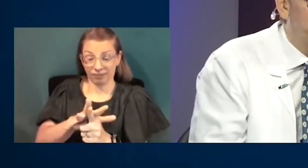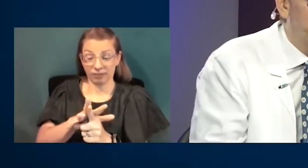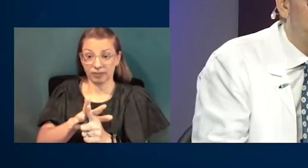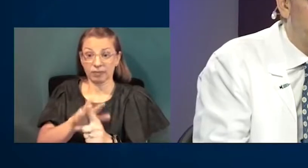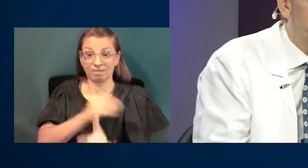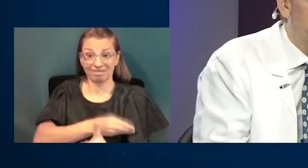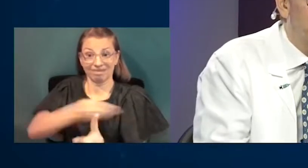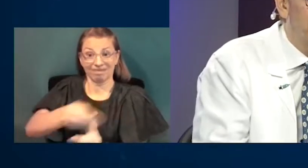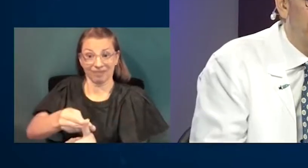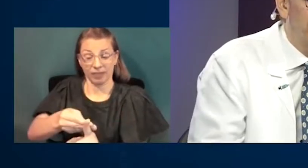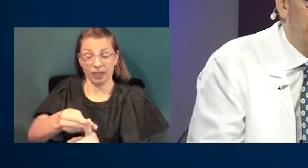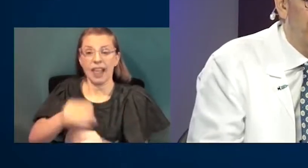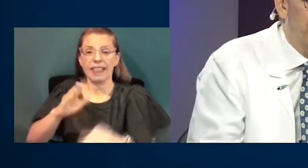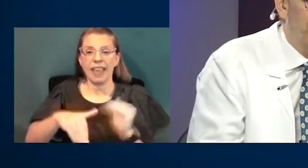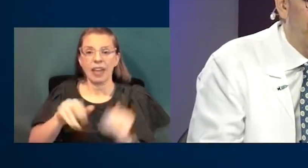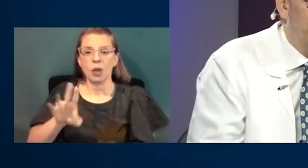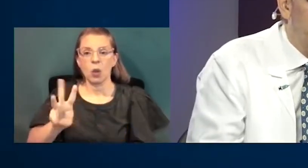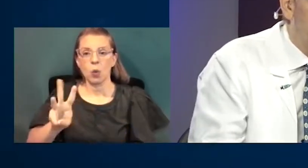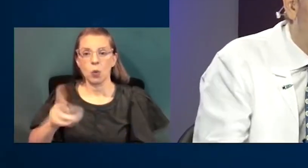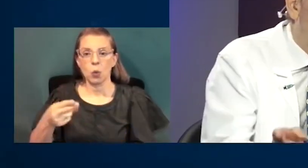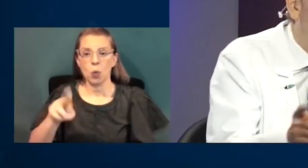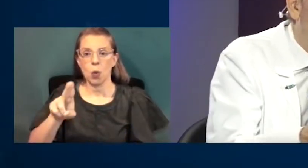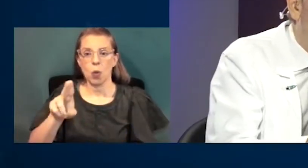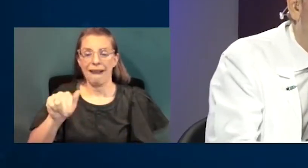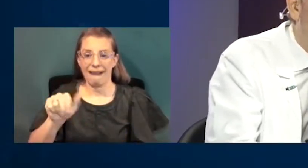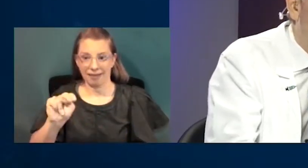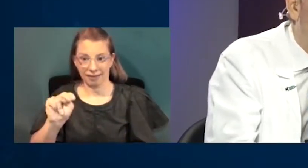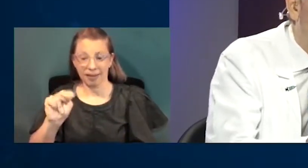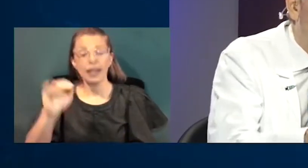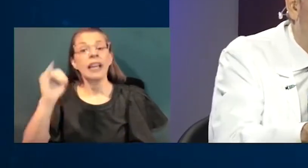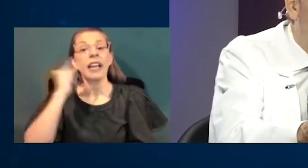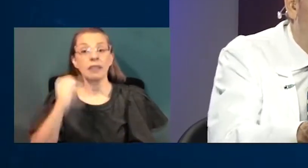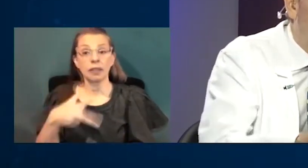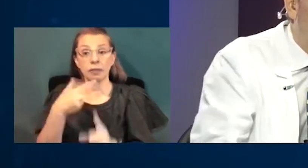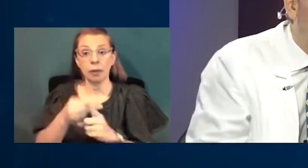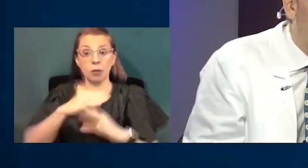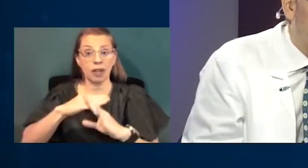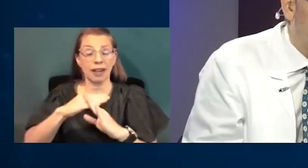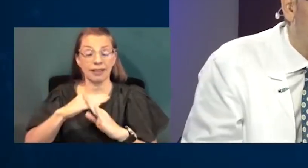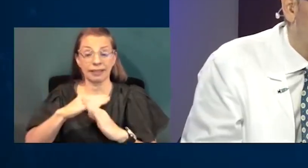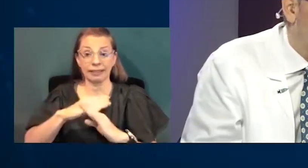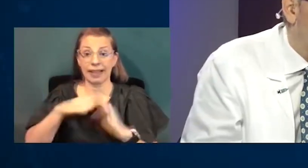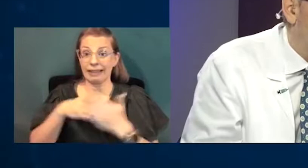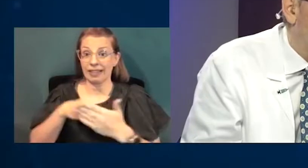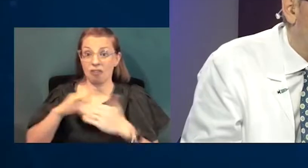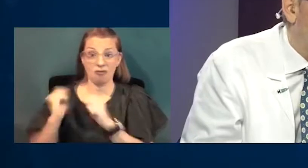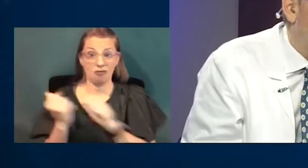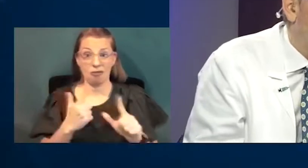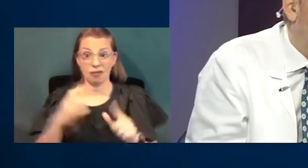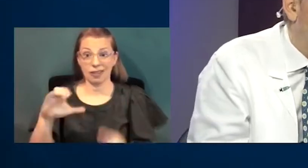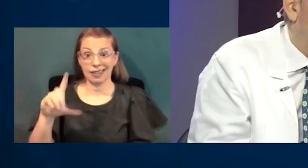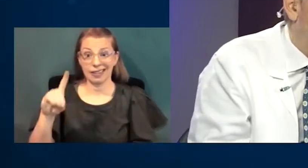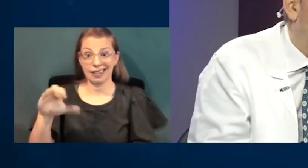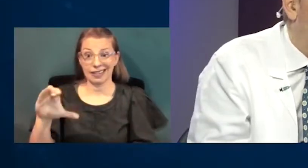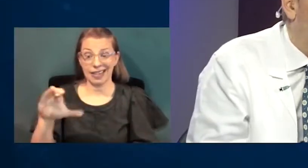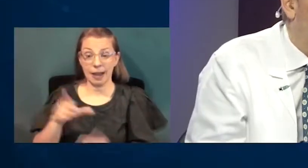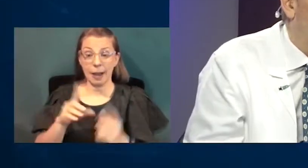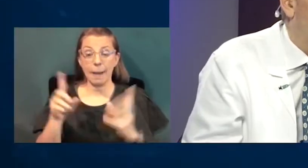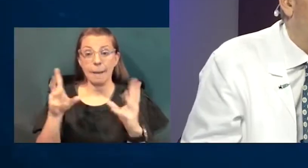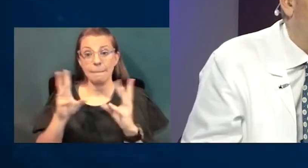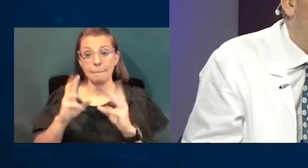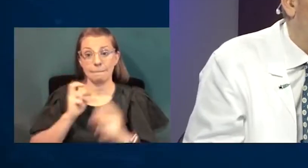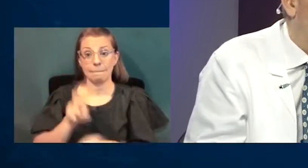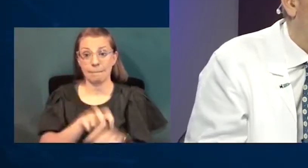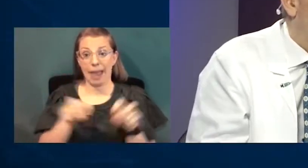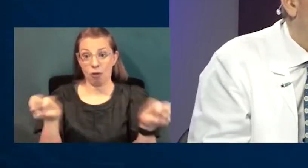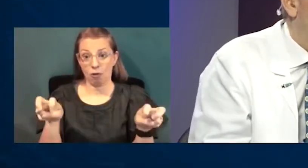we know is if you're vaccinated, it protects against all of those. One other quick thing today, the CDC advisory panel meets for those who are 12 about possible